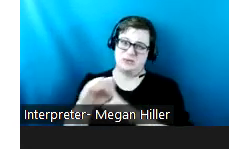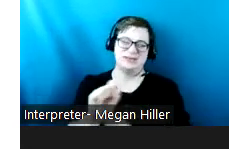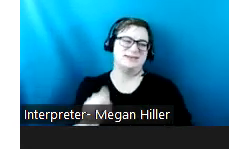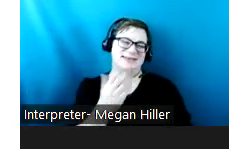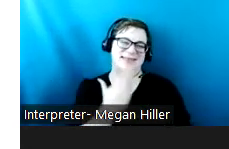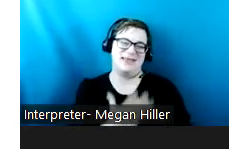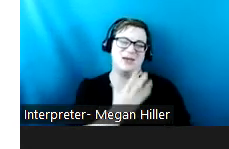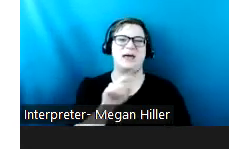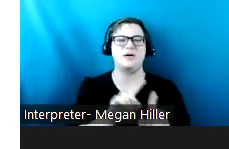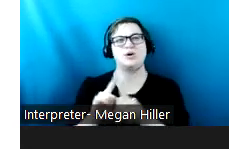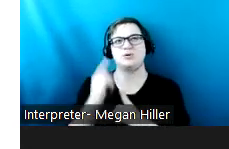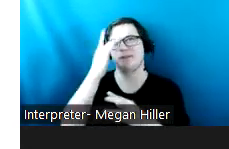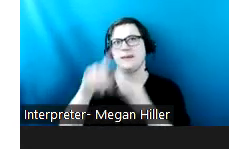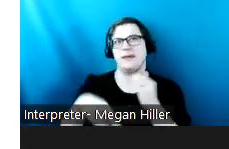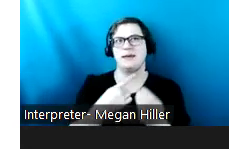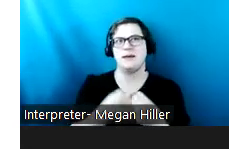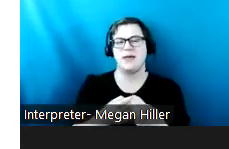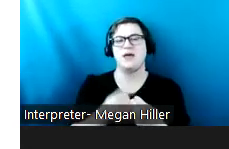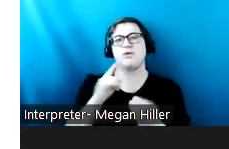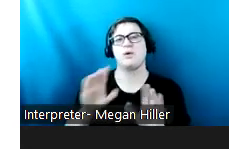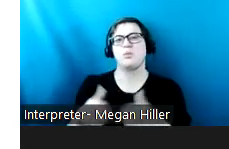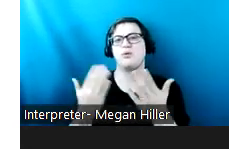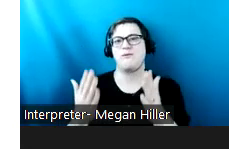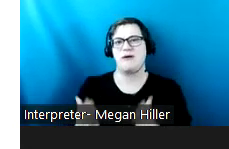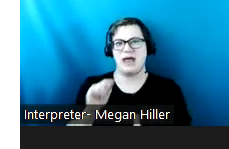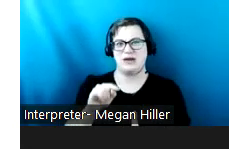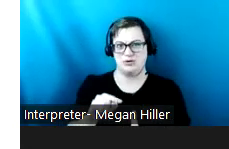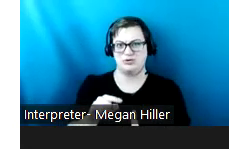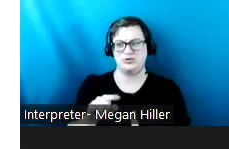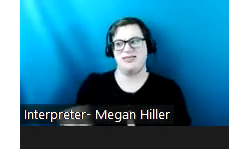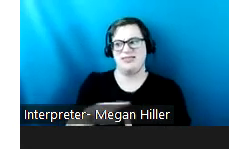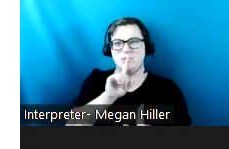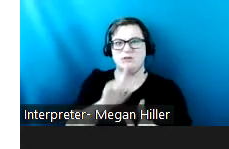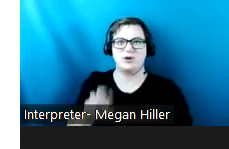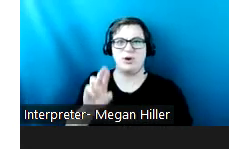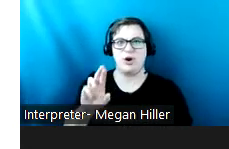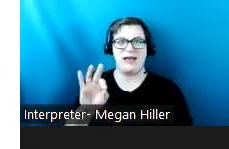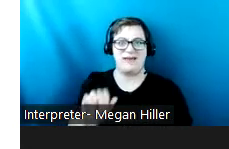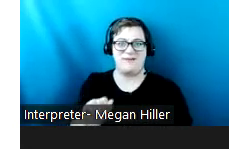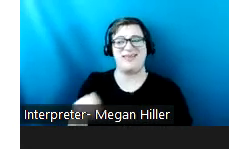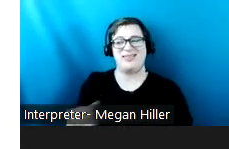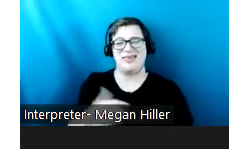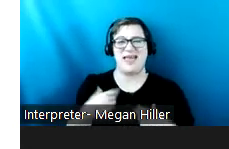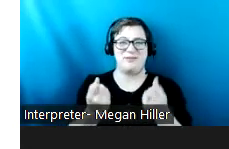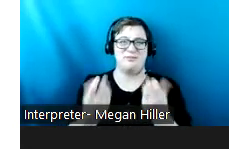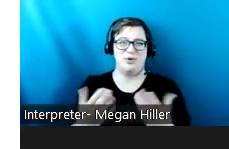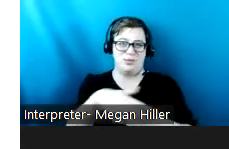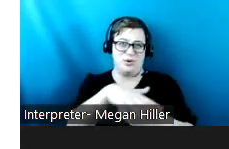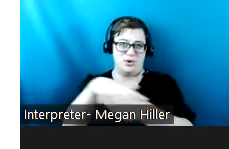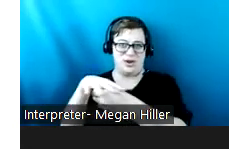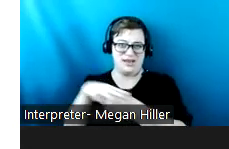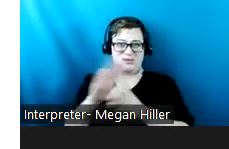great. And I also think in terms of some of the providers who are responding to the RFA, they may have multiple locations that provide